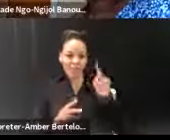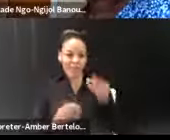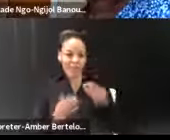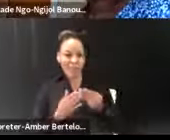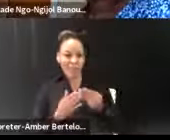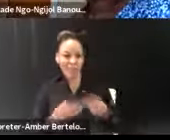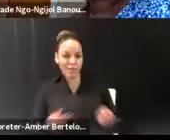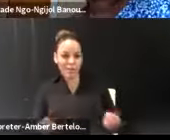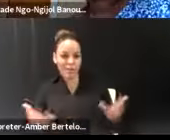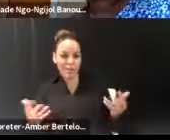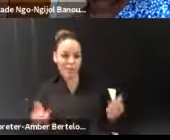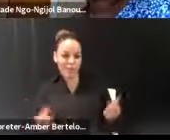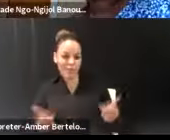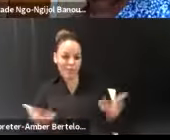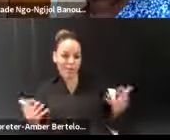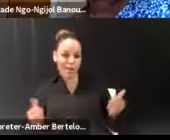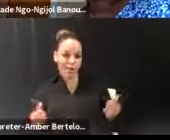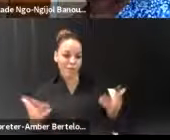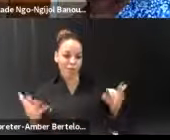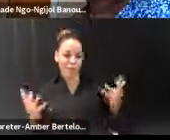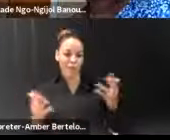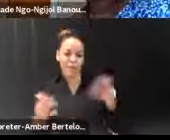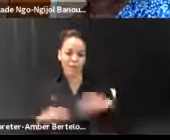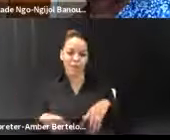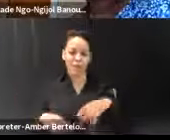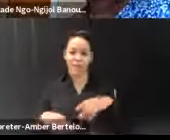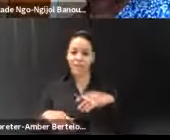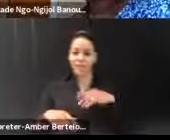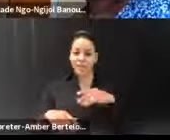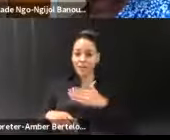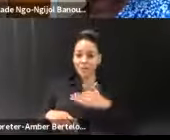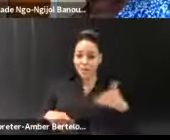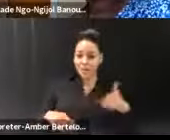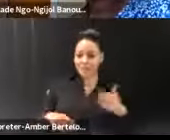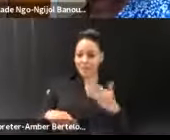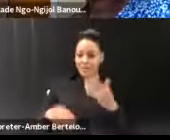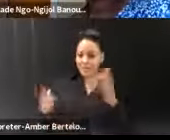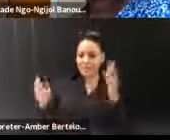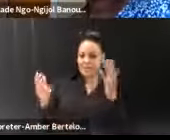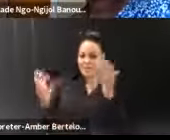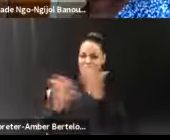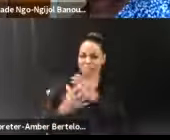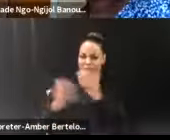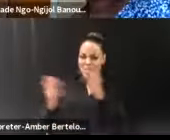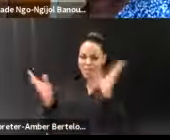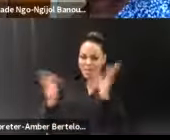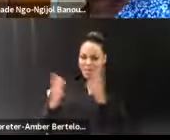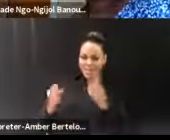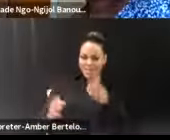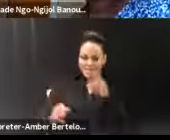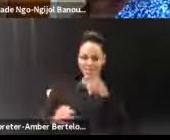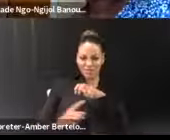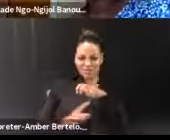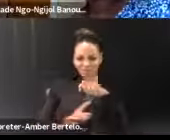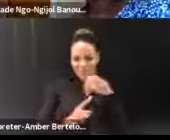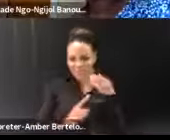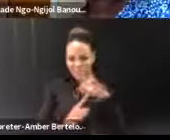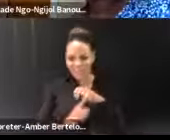2 to 6 shifts, spliff, nilch, tits, lid, gosh, she's gifted.